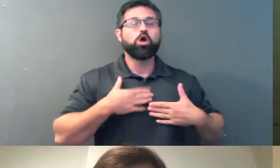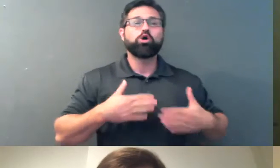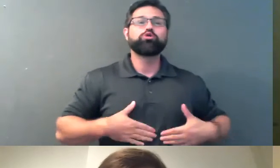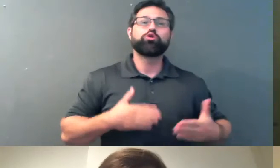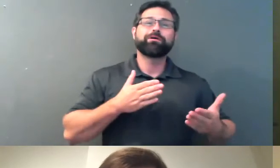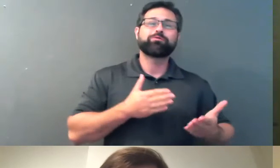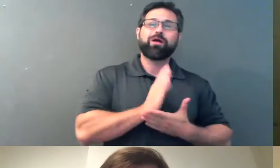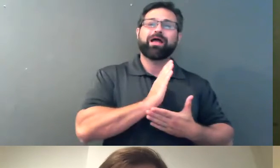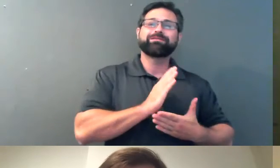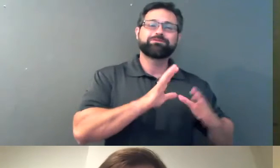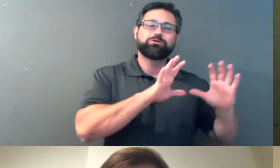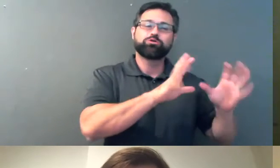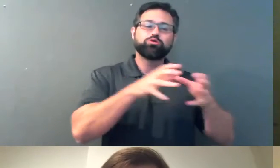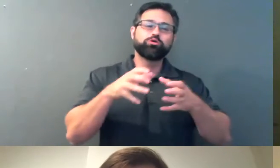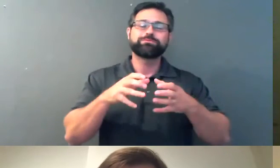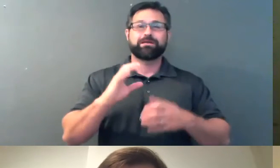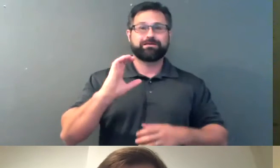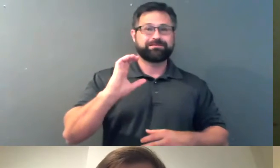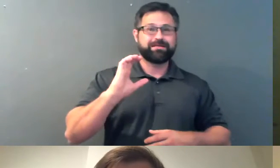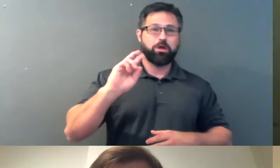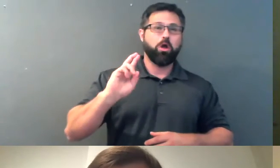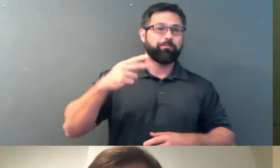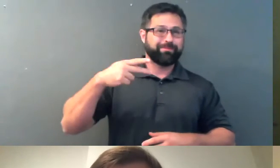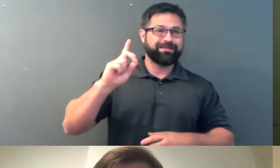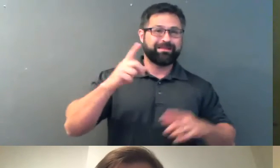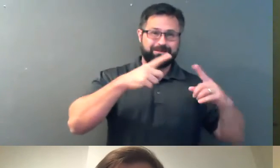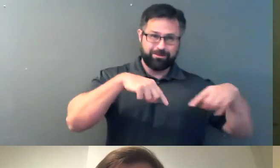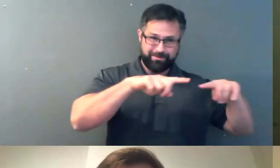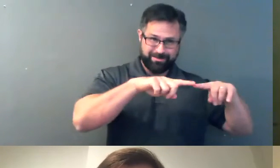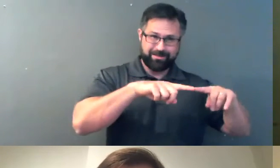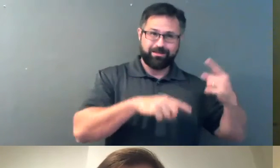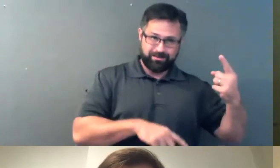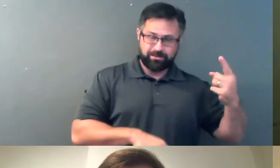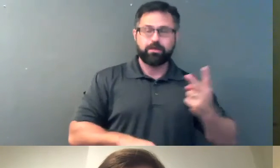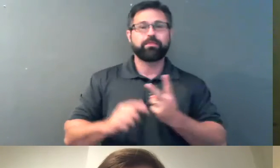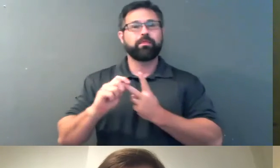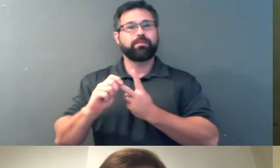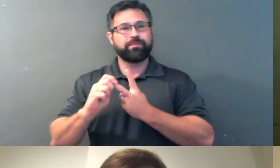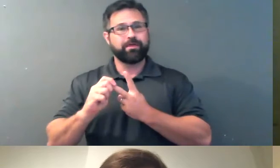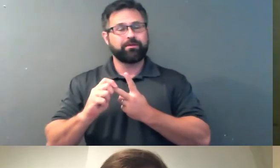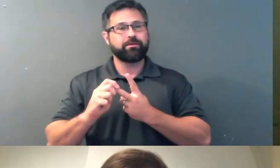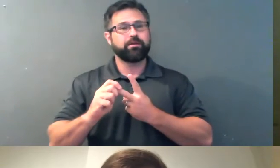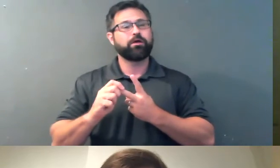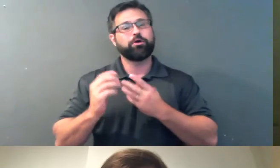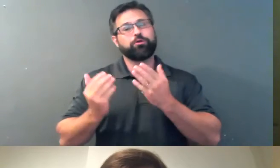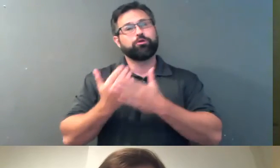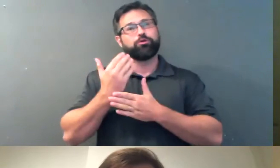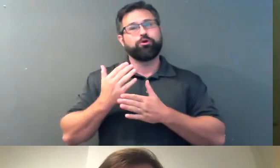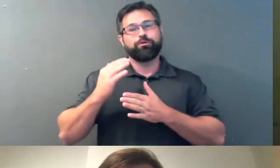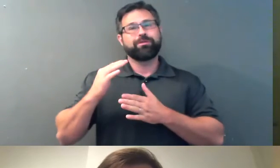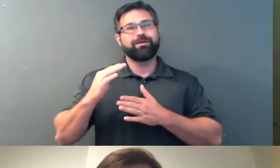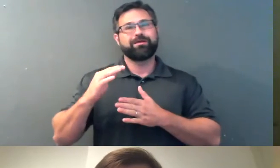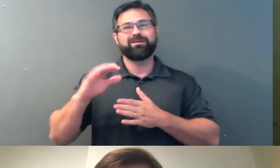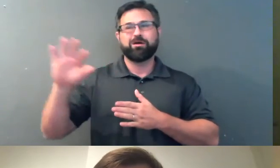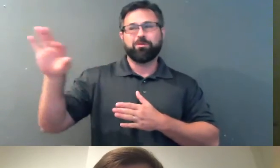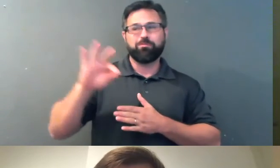mechanisms, mainly the CRPD committee and now the newly appointed special rapporteur on the rights